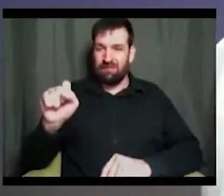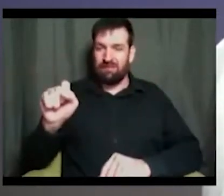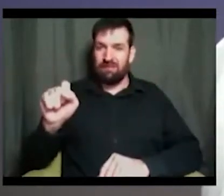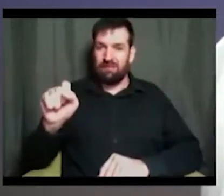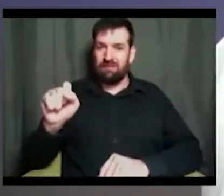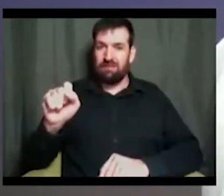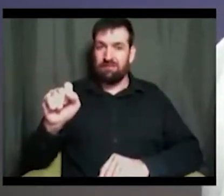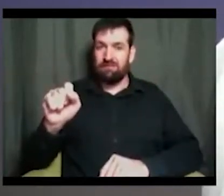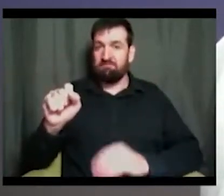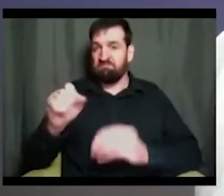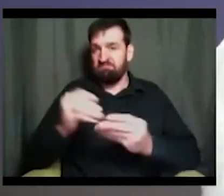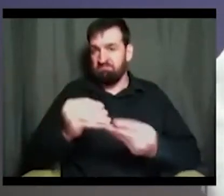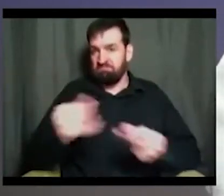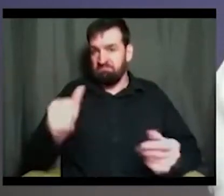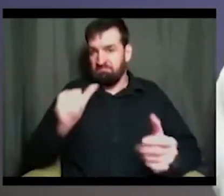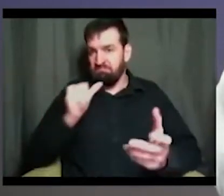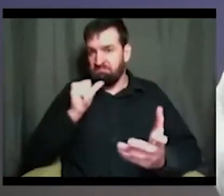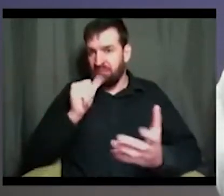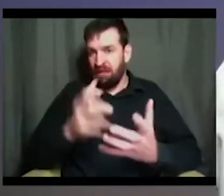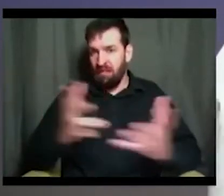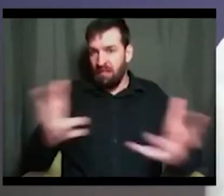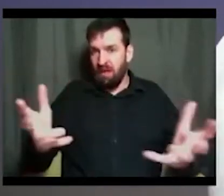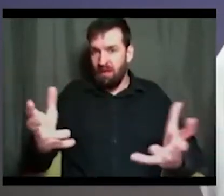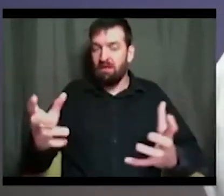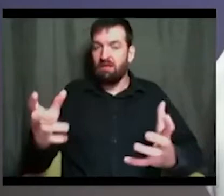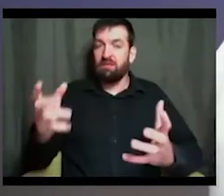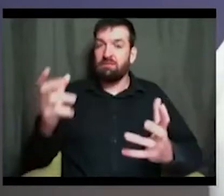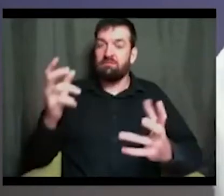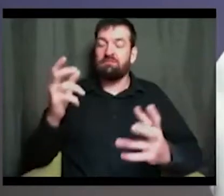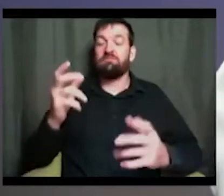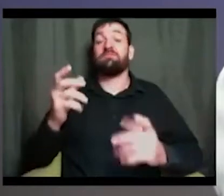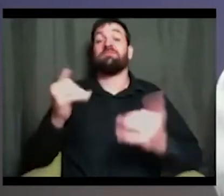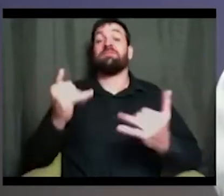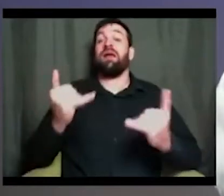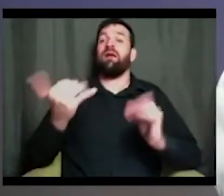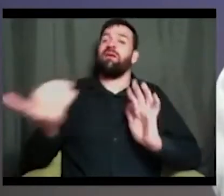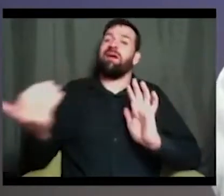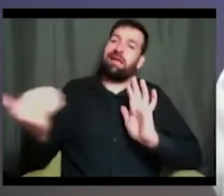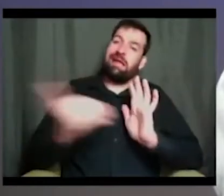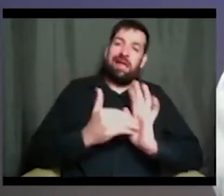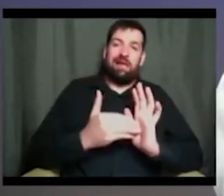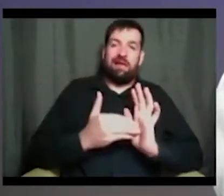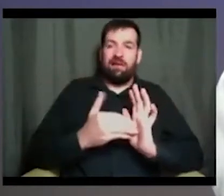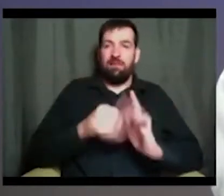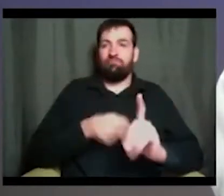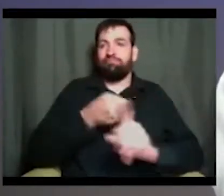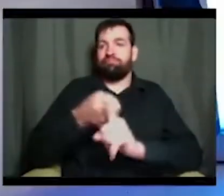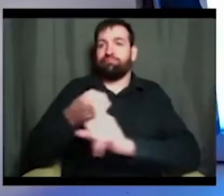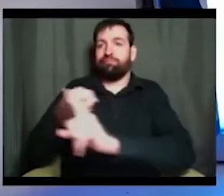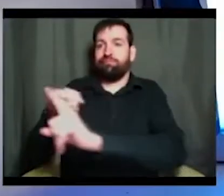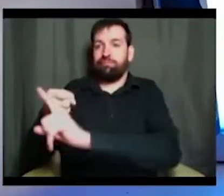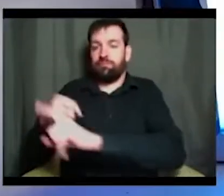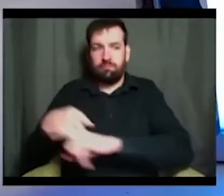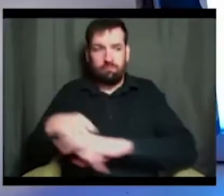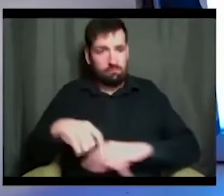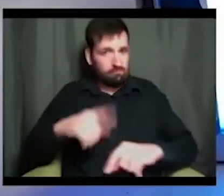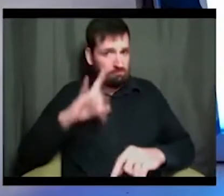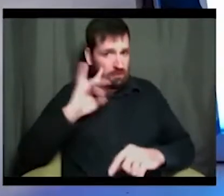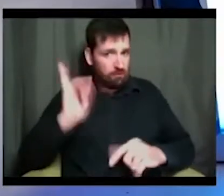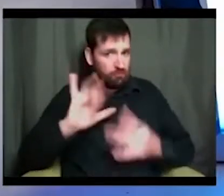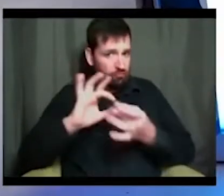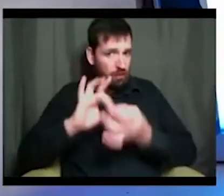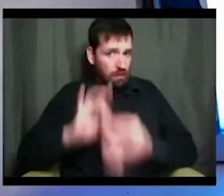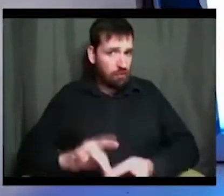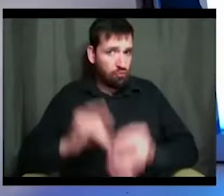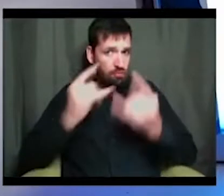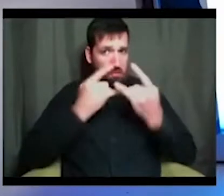the focus for a while. We've seen a lot of things, but now it's kind of everything's kind of coming back a little bit, right? Do you think that has to do with the masks,